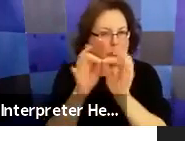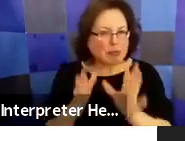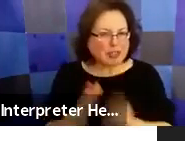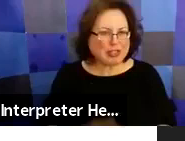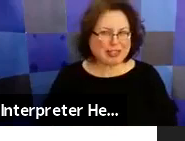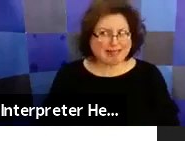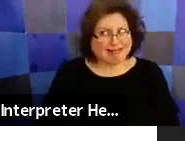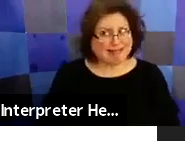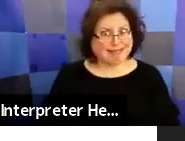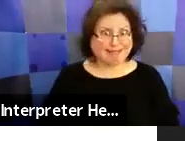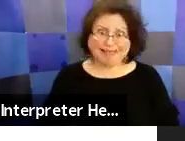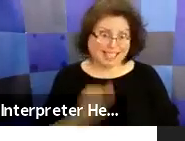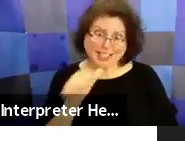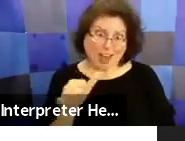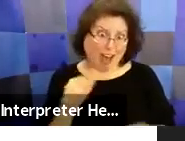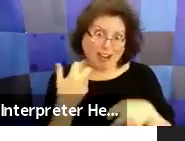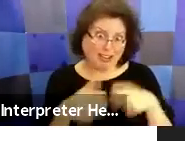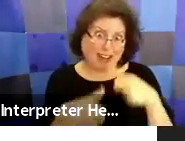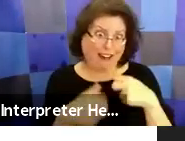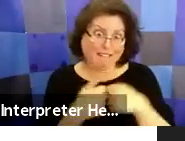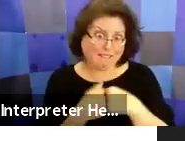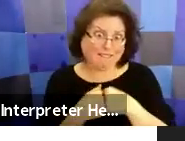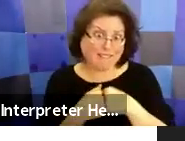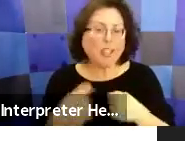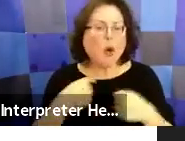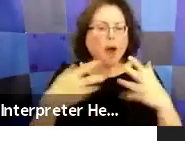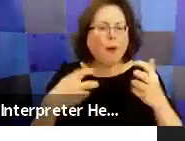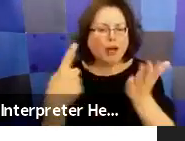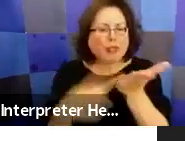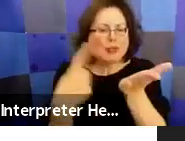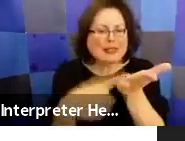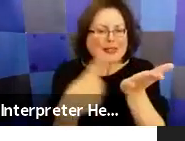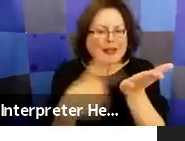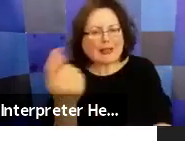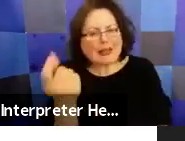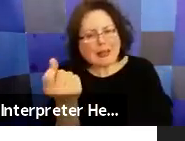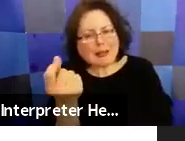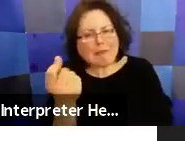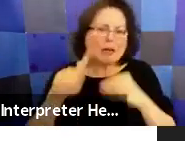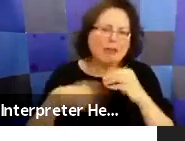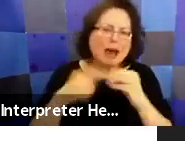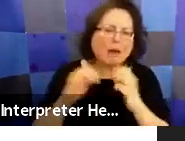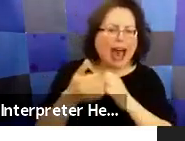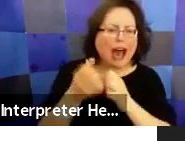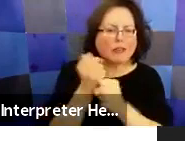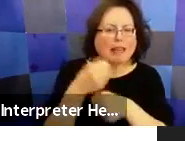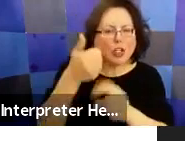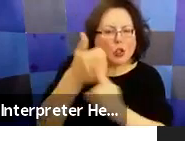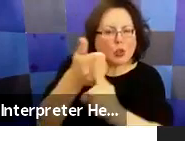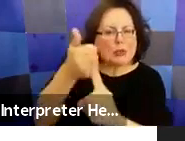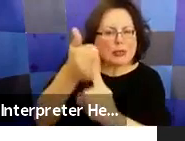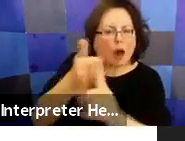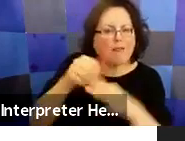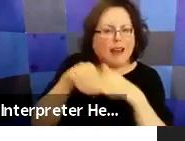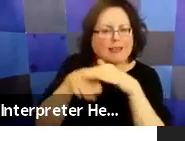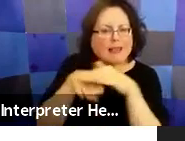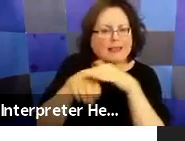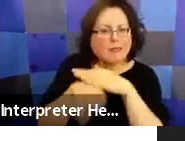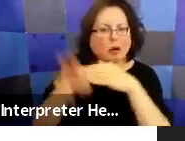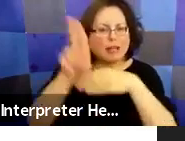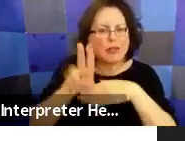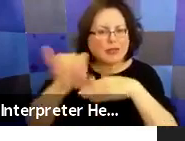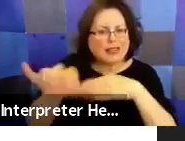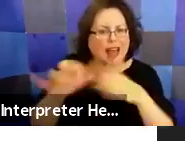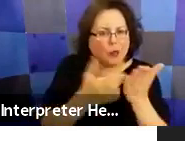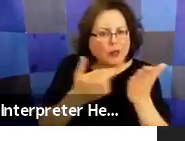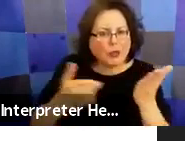terribly difficult. And so I want to talk a little bit about, how to make yourself accessible by using these